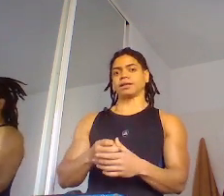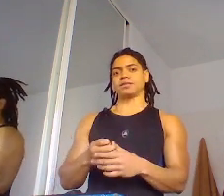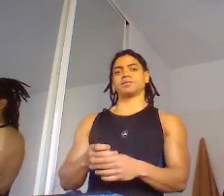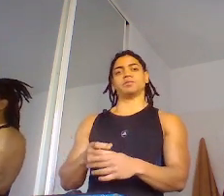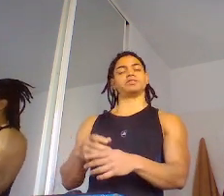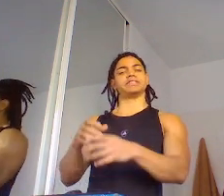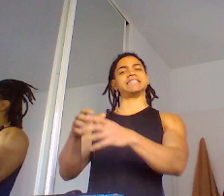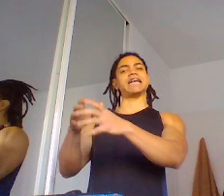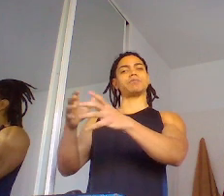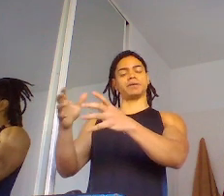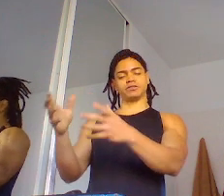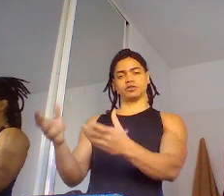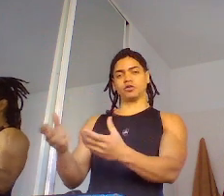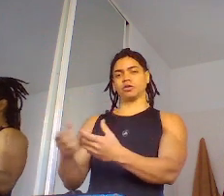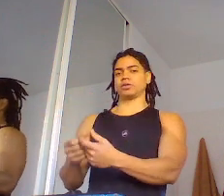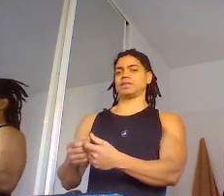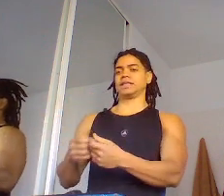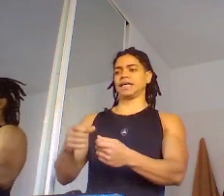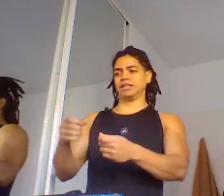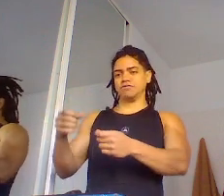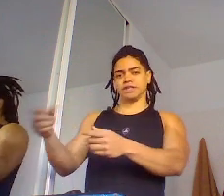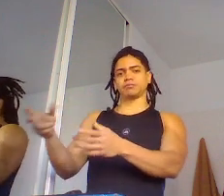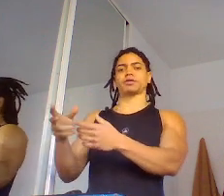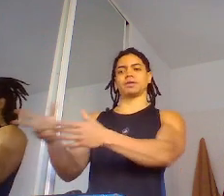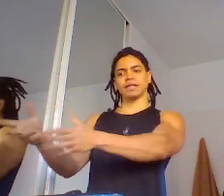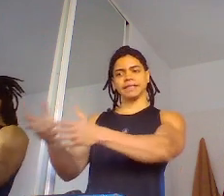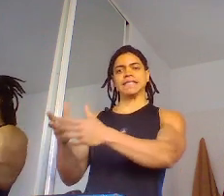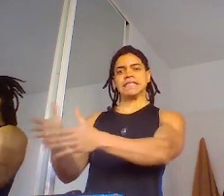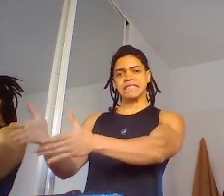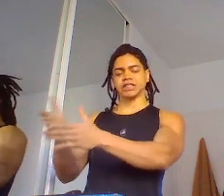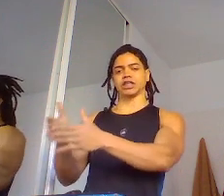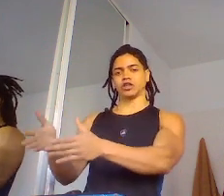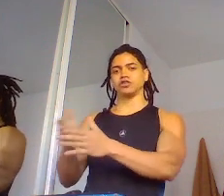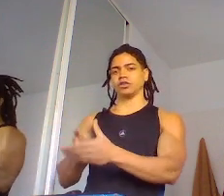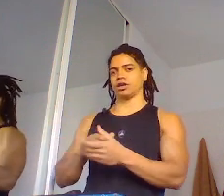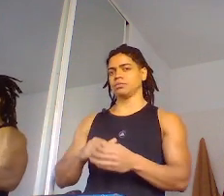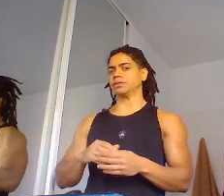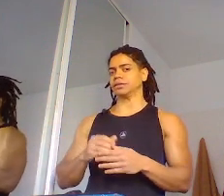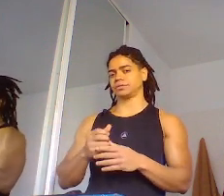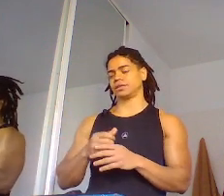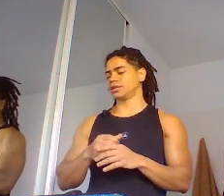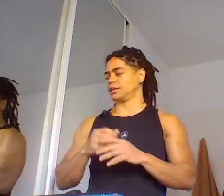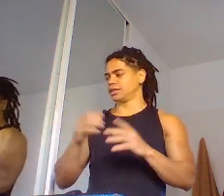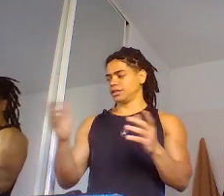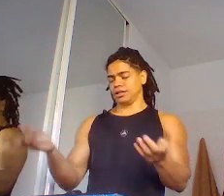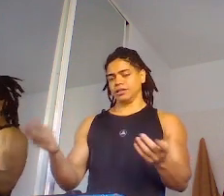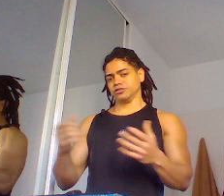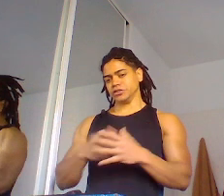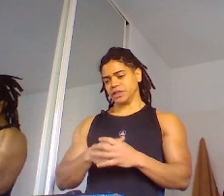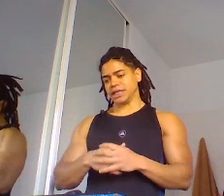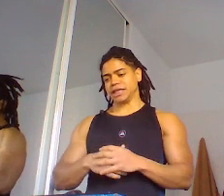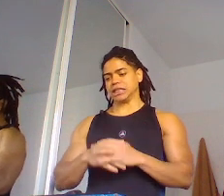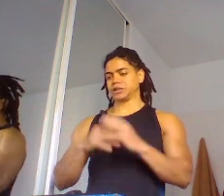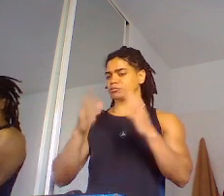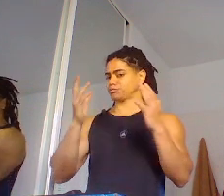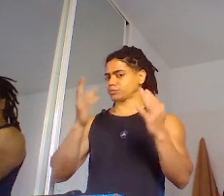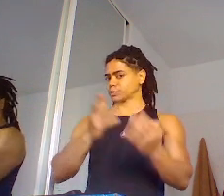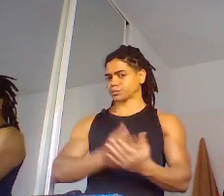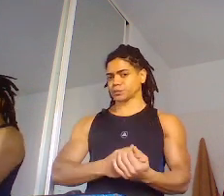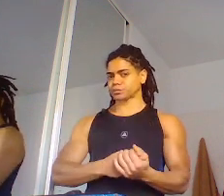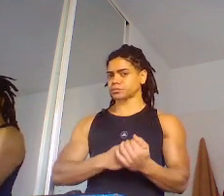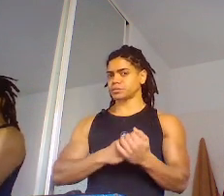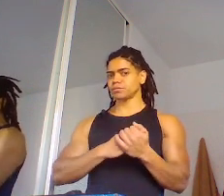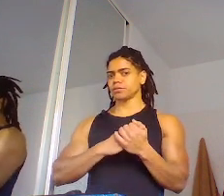SoftBank, which is a Japanese conglomerate that invests primarily in technology companies such as